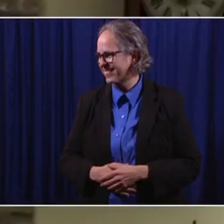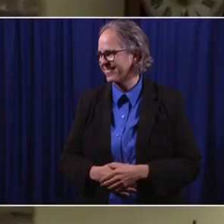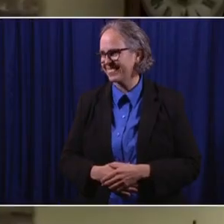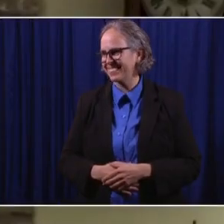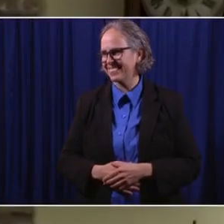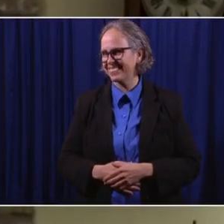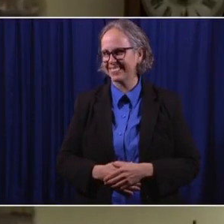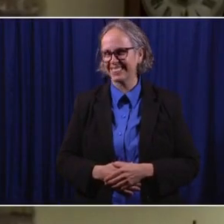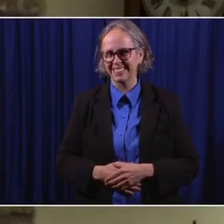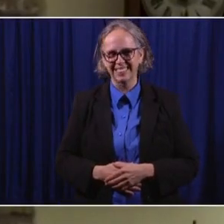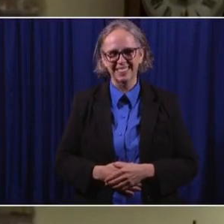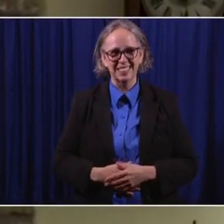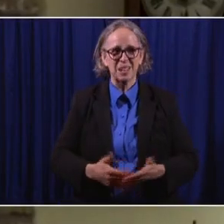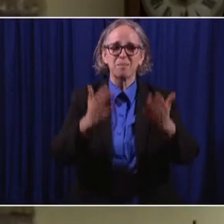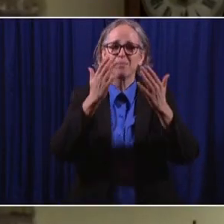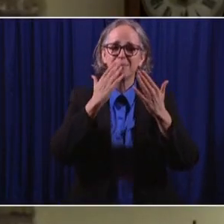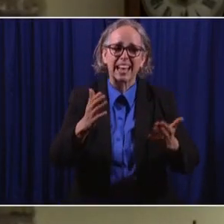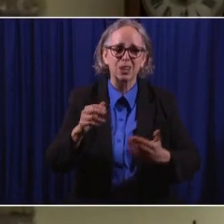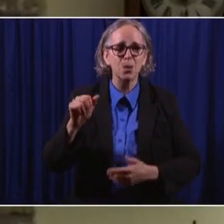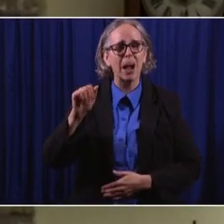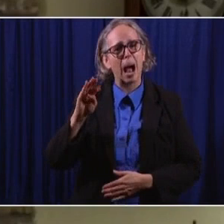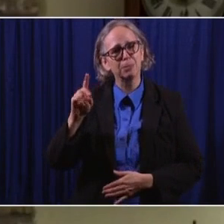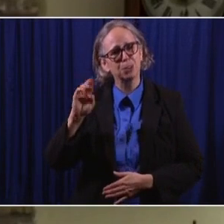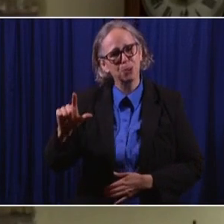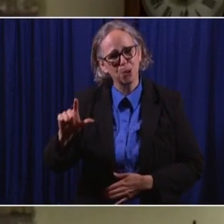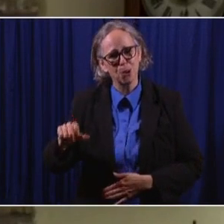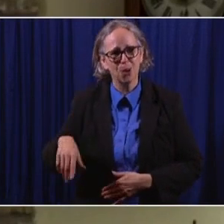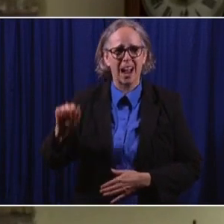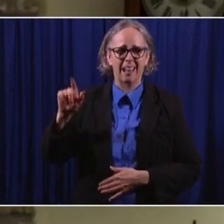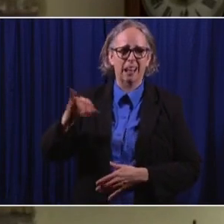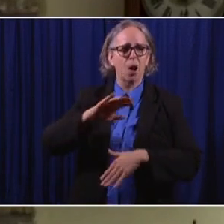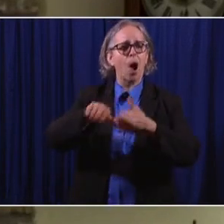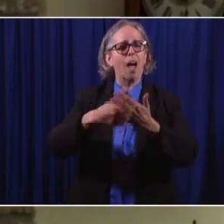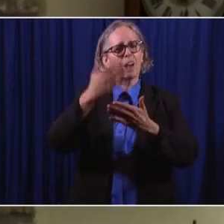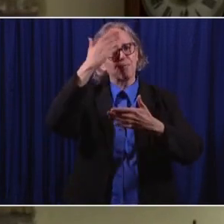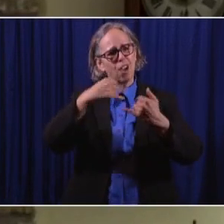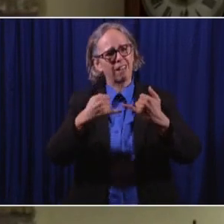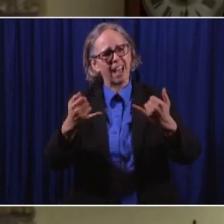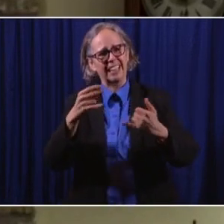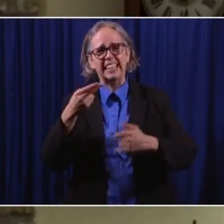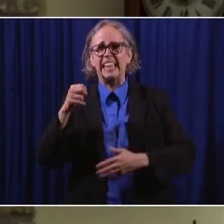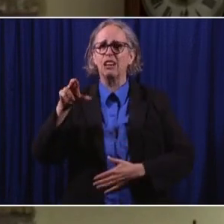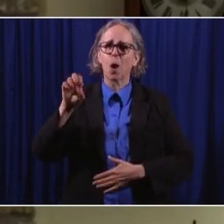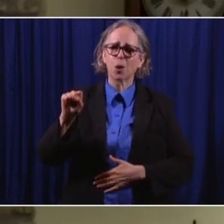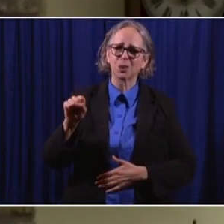Well, we thank Abdul. We thank all our frontline heroes. We'll see you